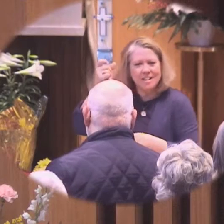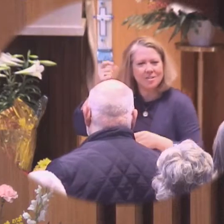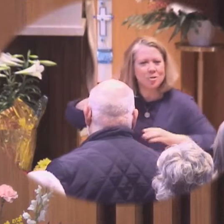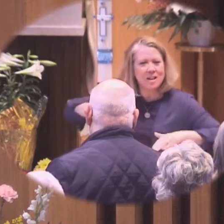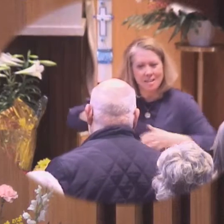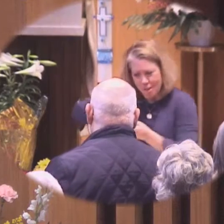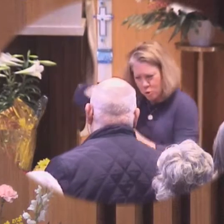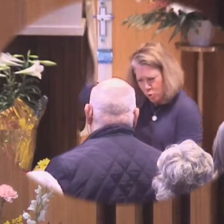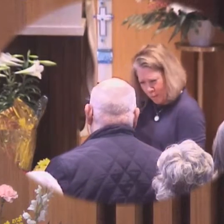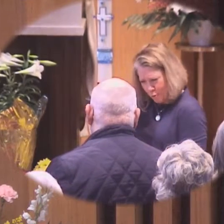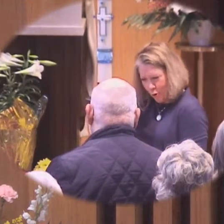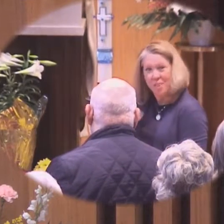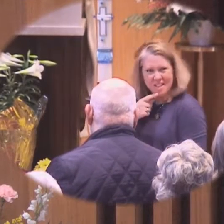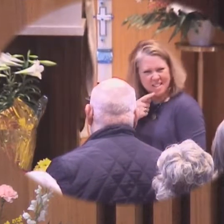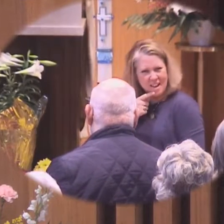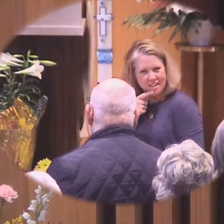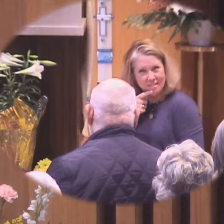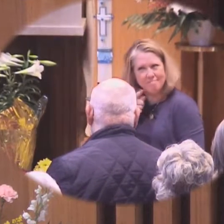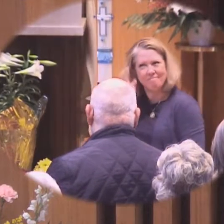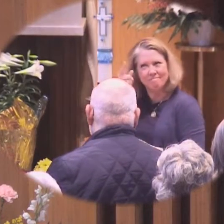risen from the dead.